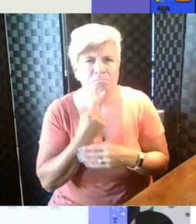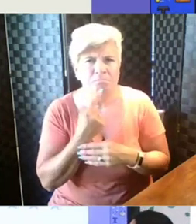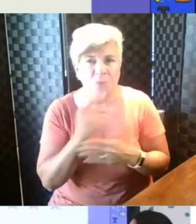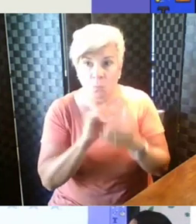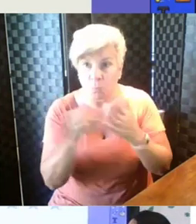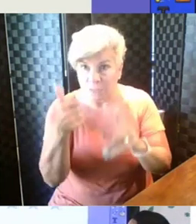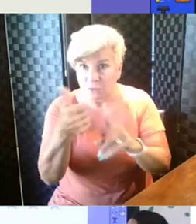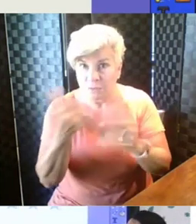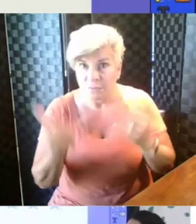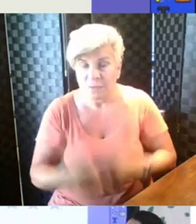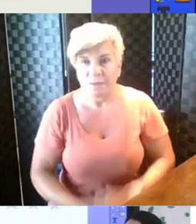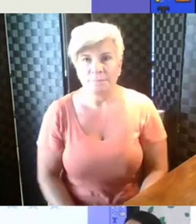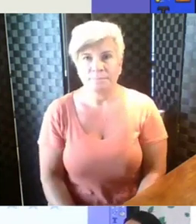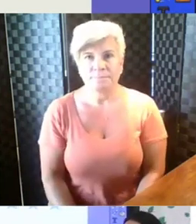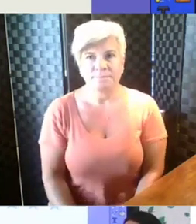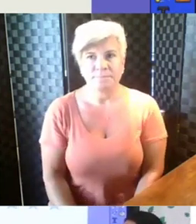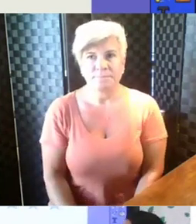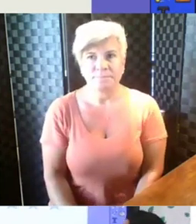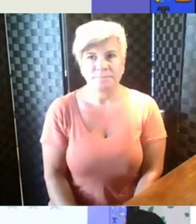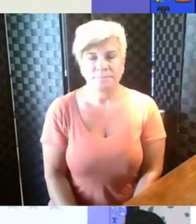write that down in those blanks.